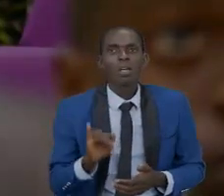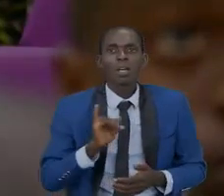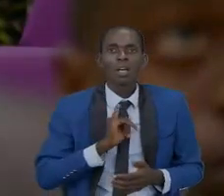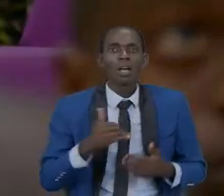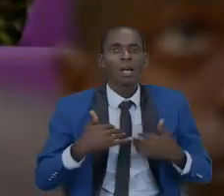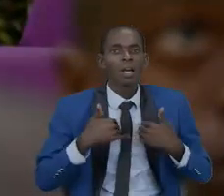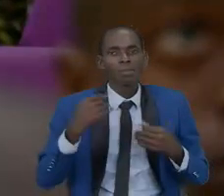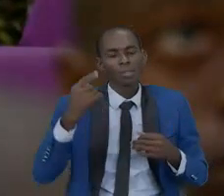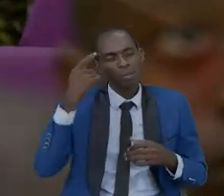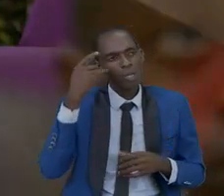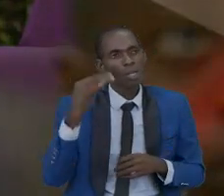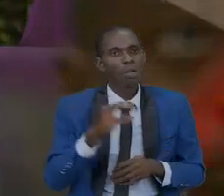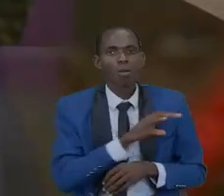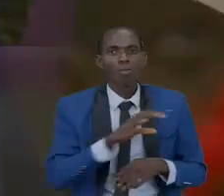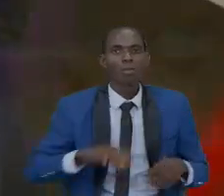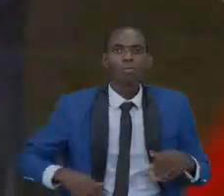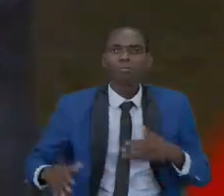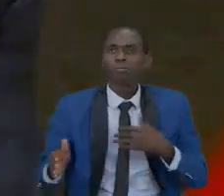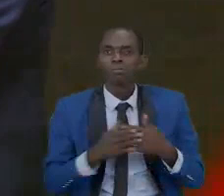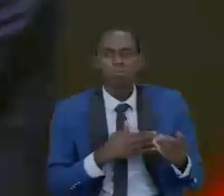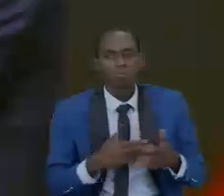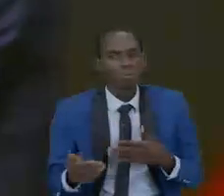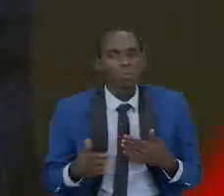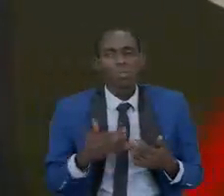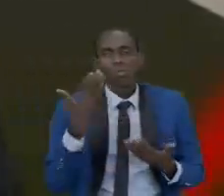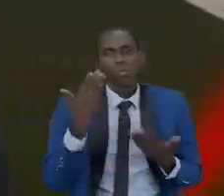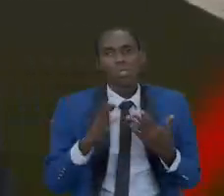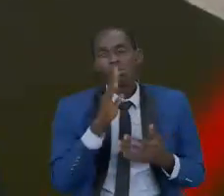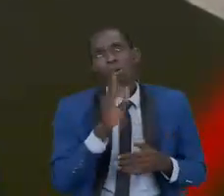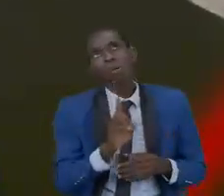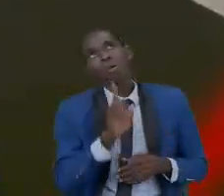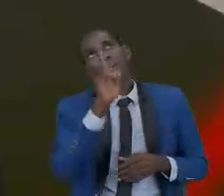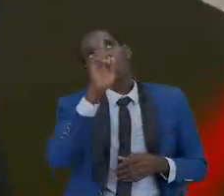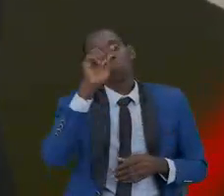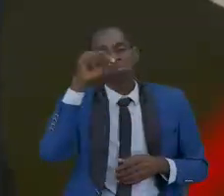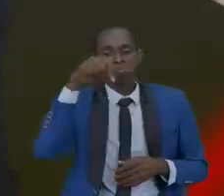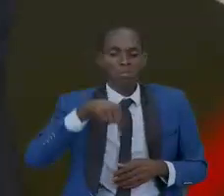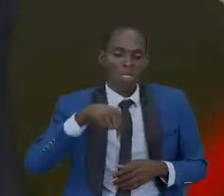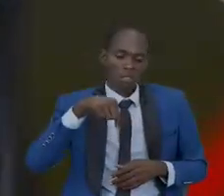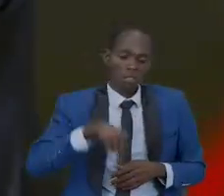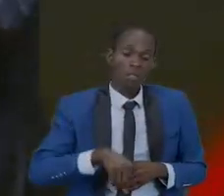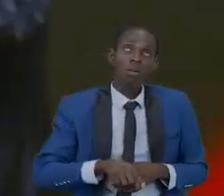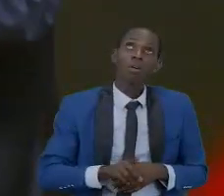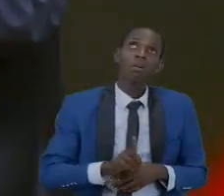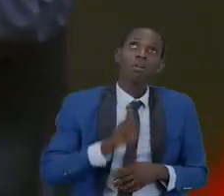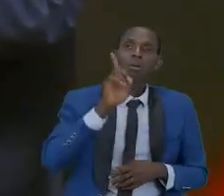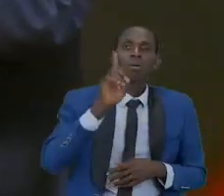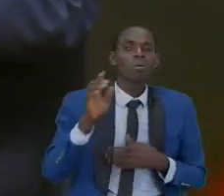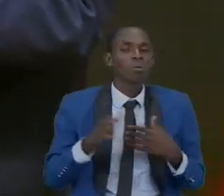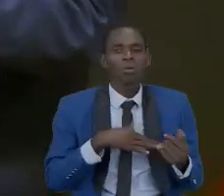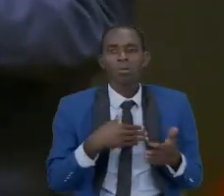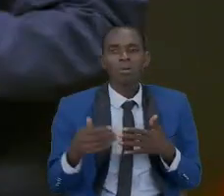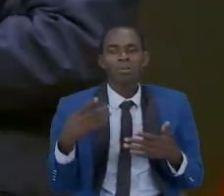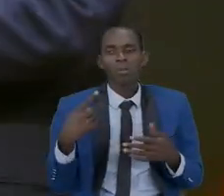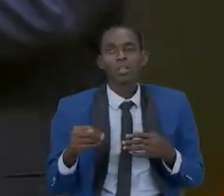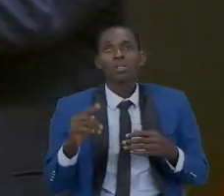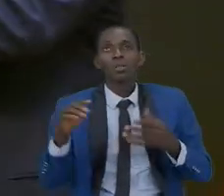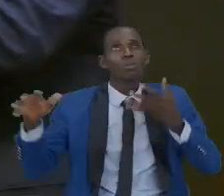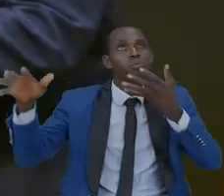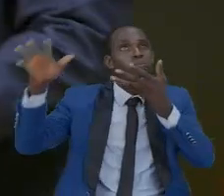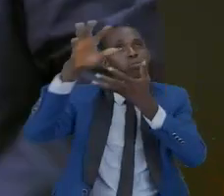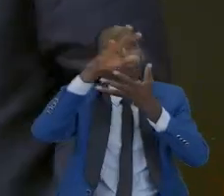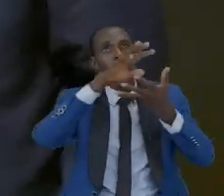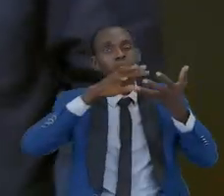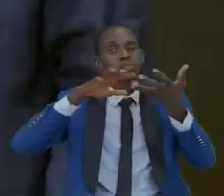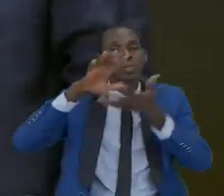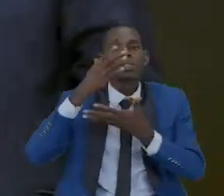the mind of Christ whatever may be up or down down or up and whatever storm there may be